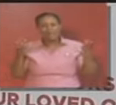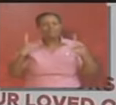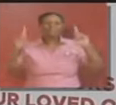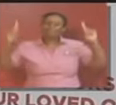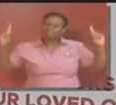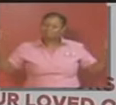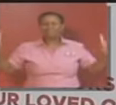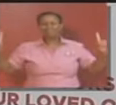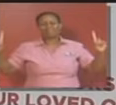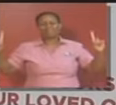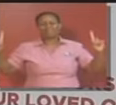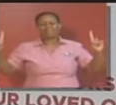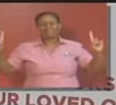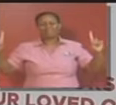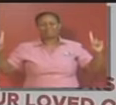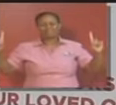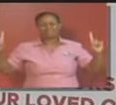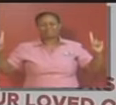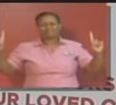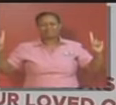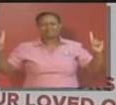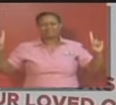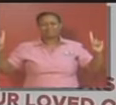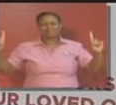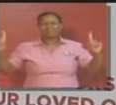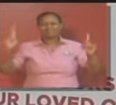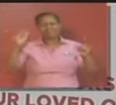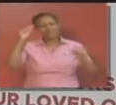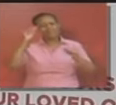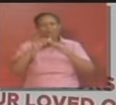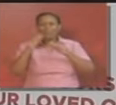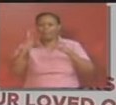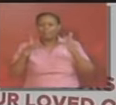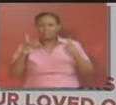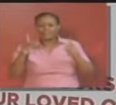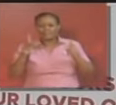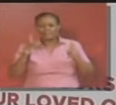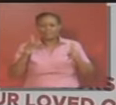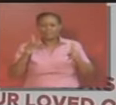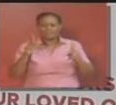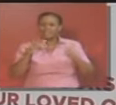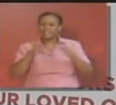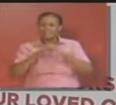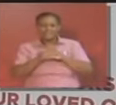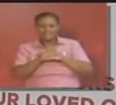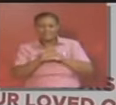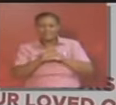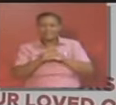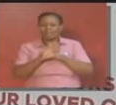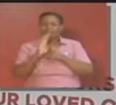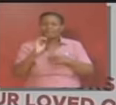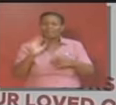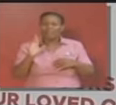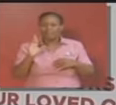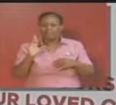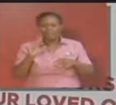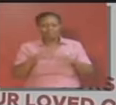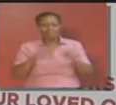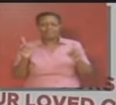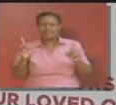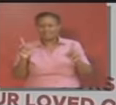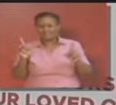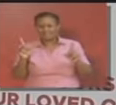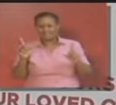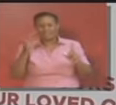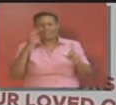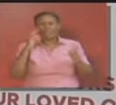not be necessarily gathering inside of the bars, and I will speak to a meeting I would have had, but they have been observed a growing trend for people